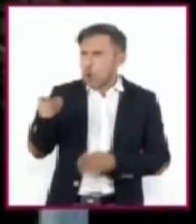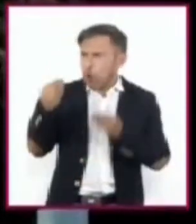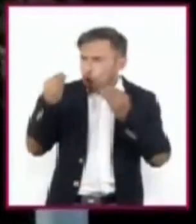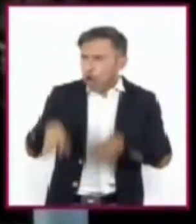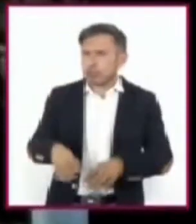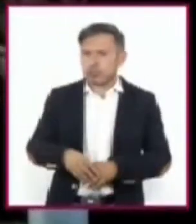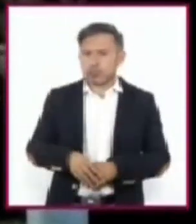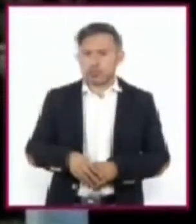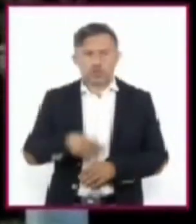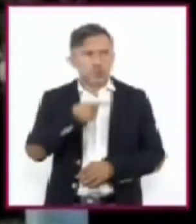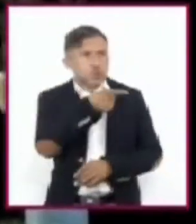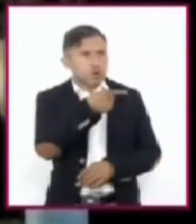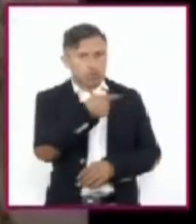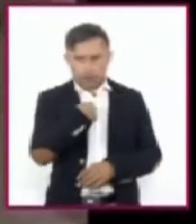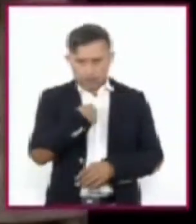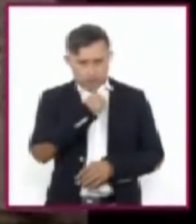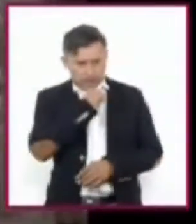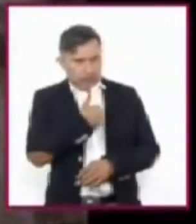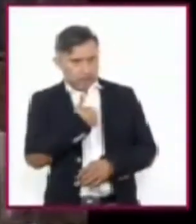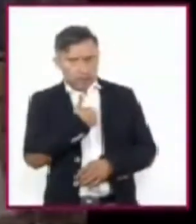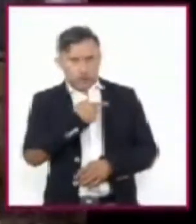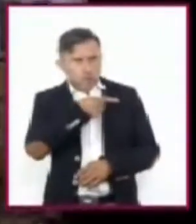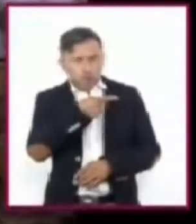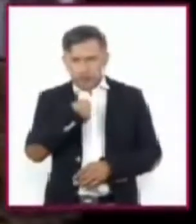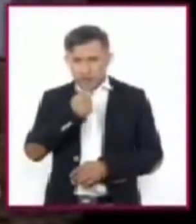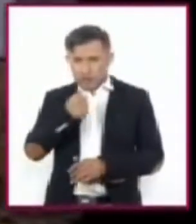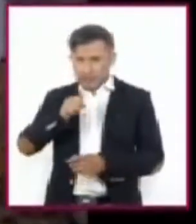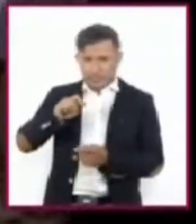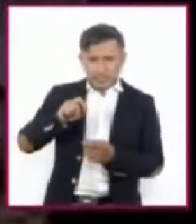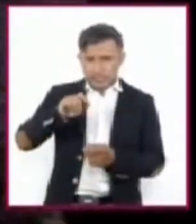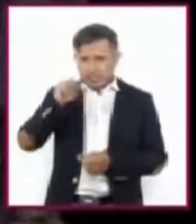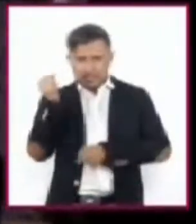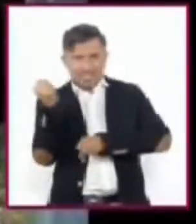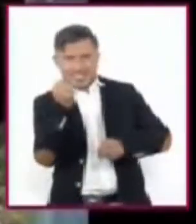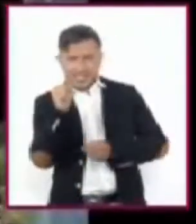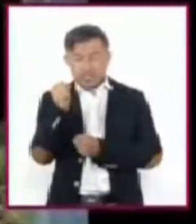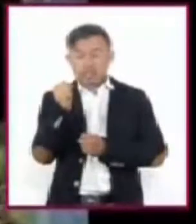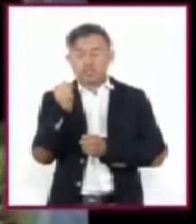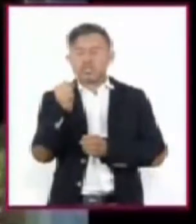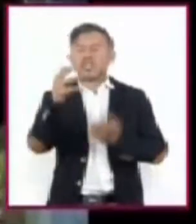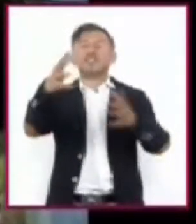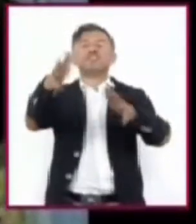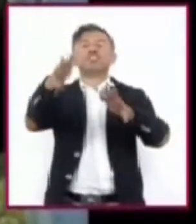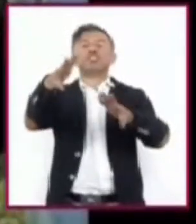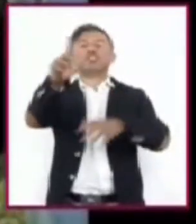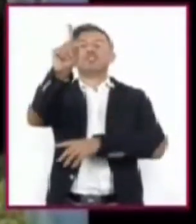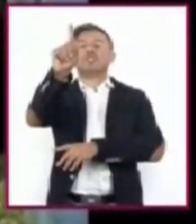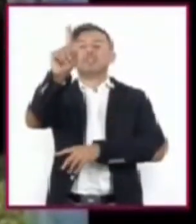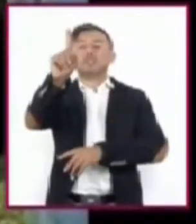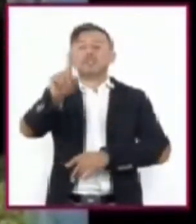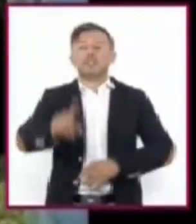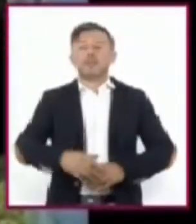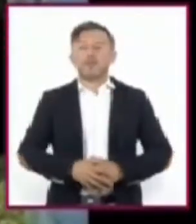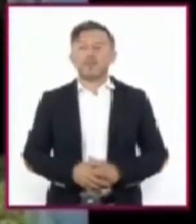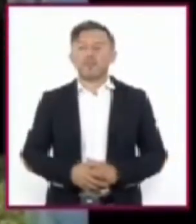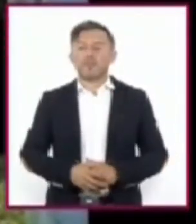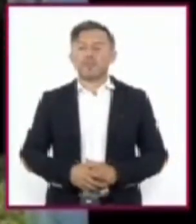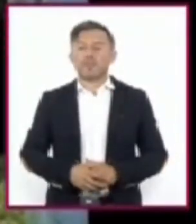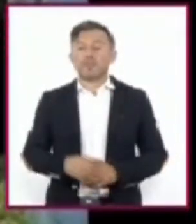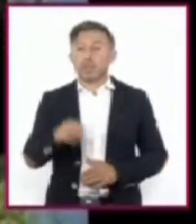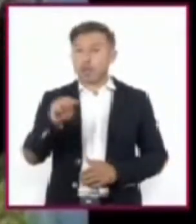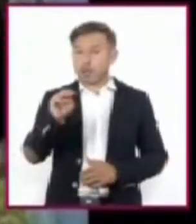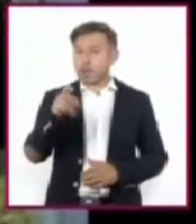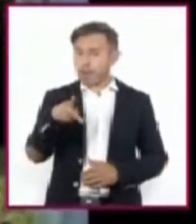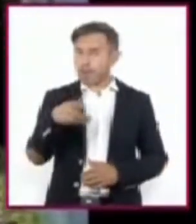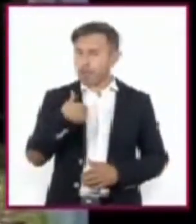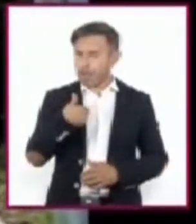You. I did not. You, dare you accuse me. Lost it. Wait a minute. There's a name here.